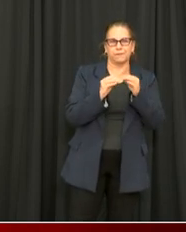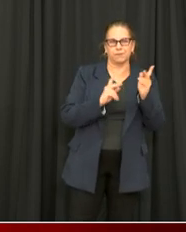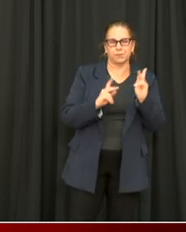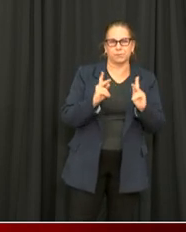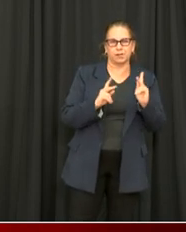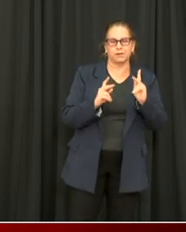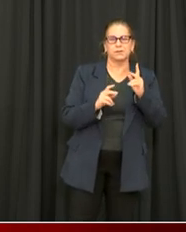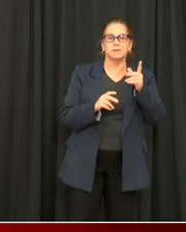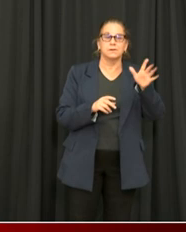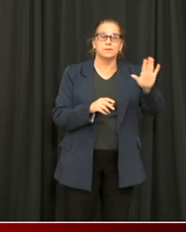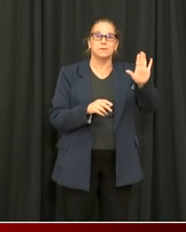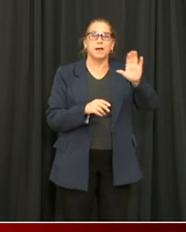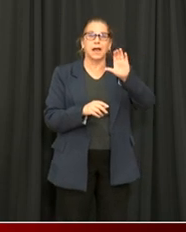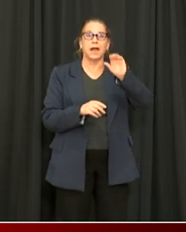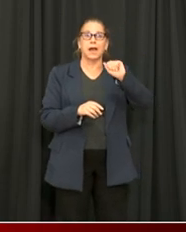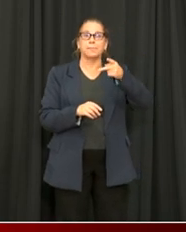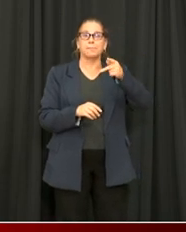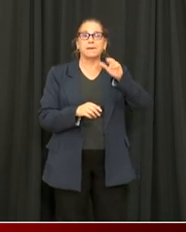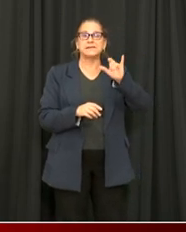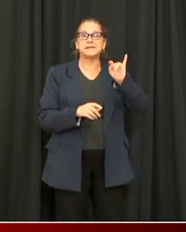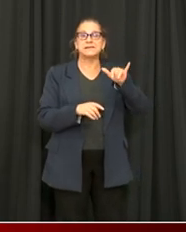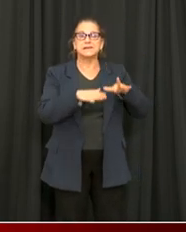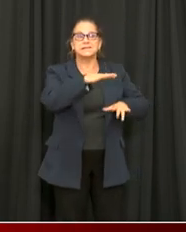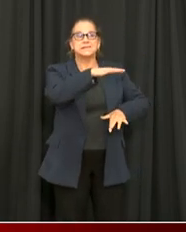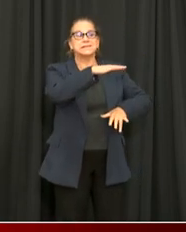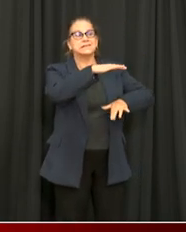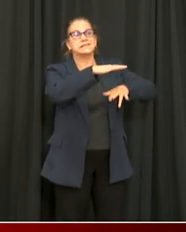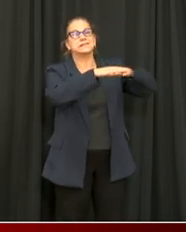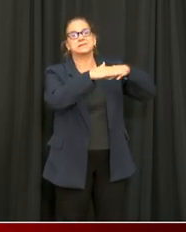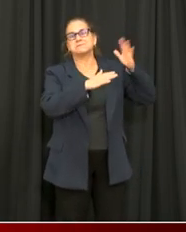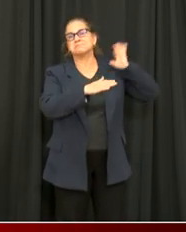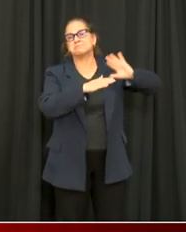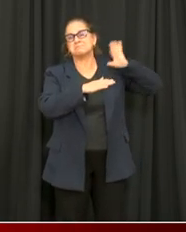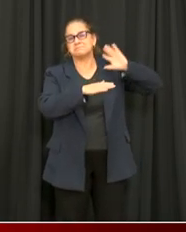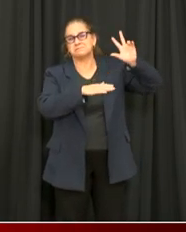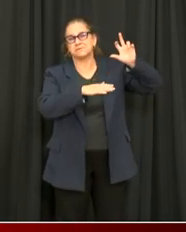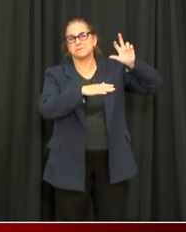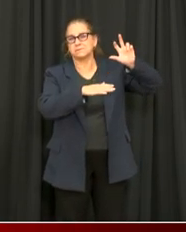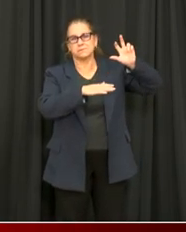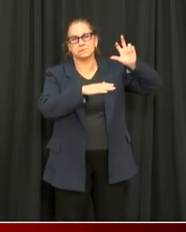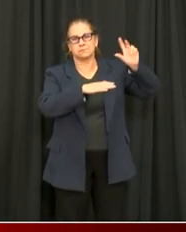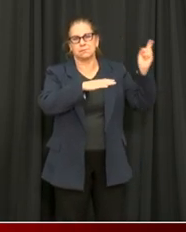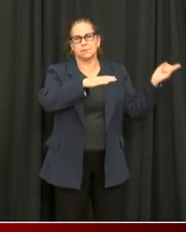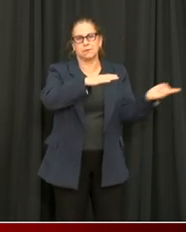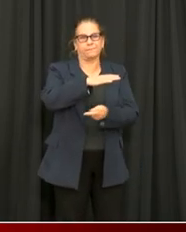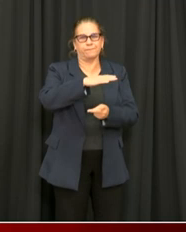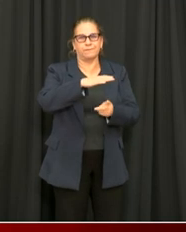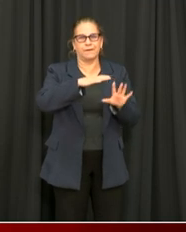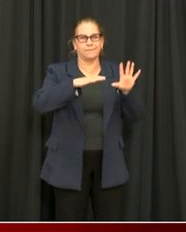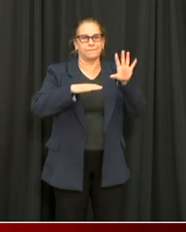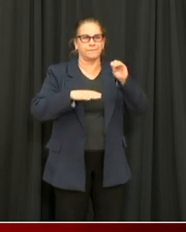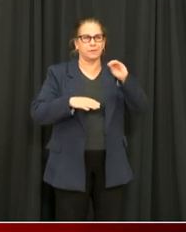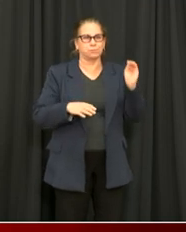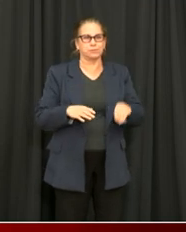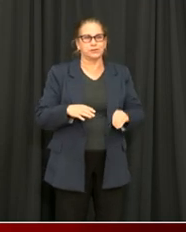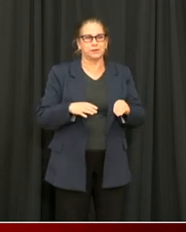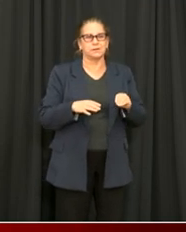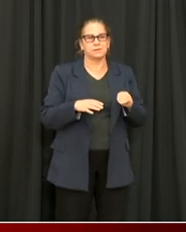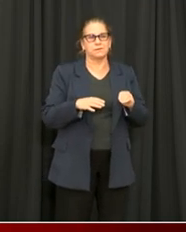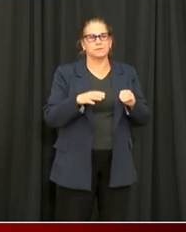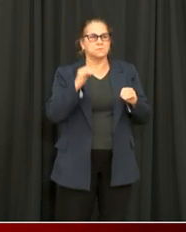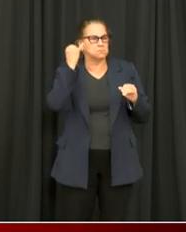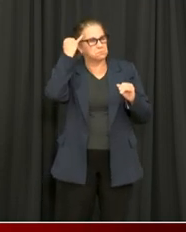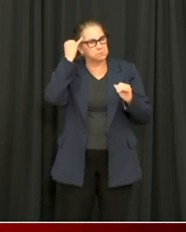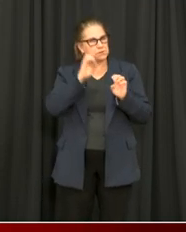be reporting at their work sites to support child care centers. Our Office of Neighborhood Safety